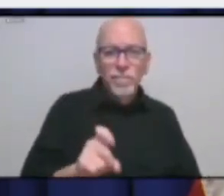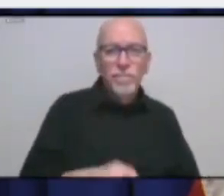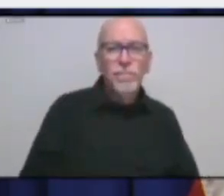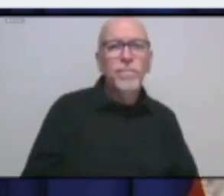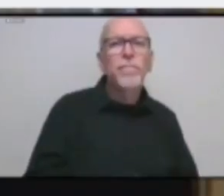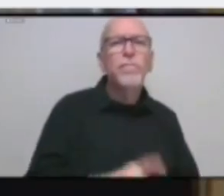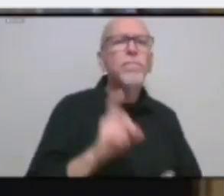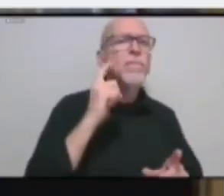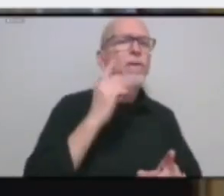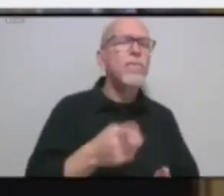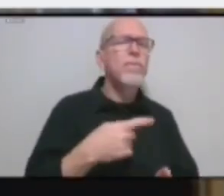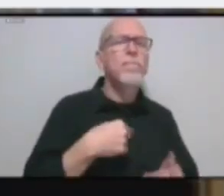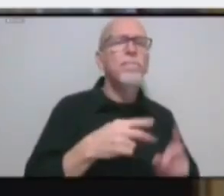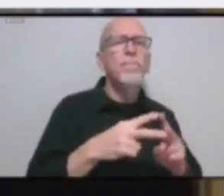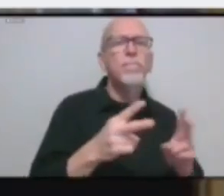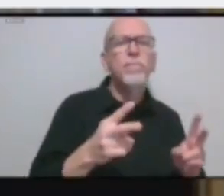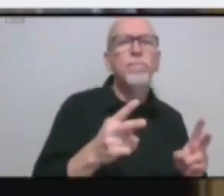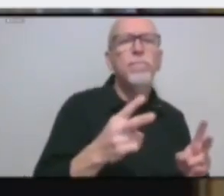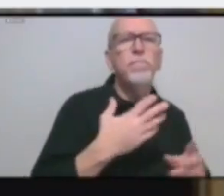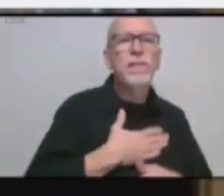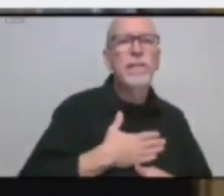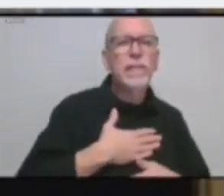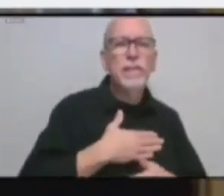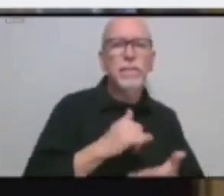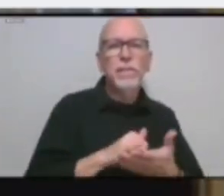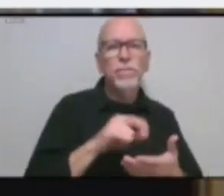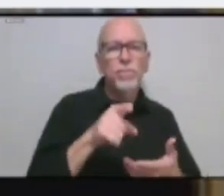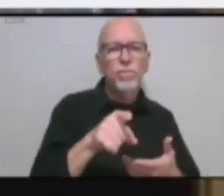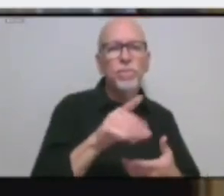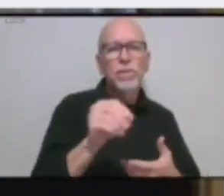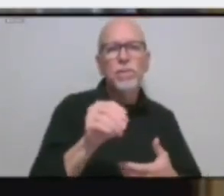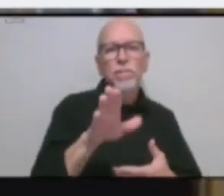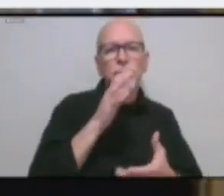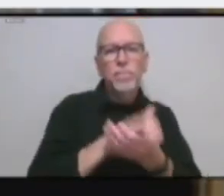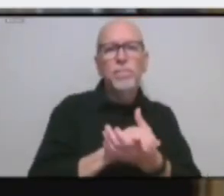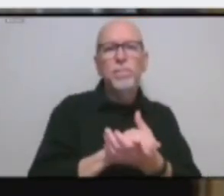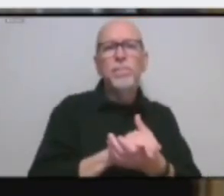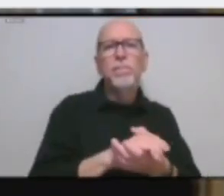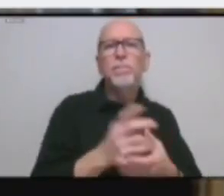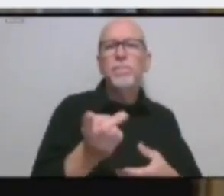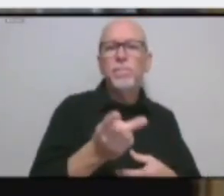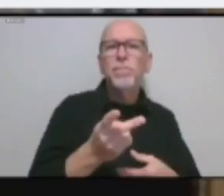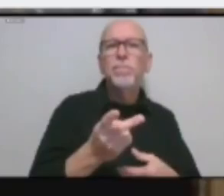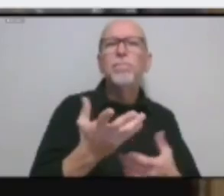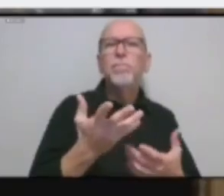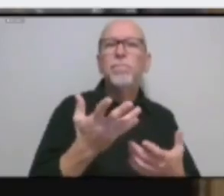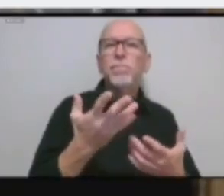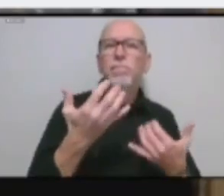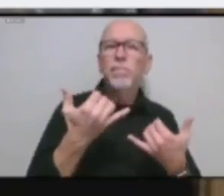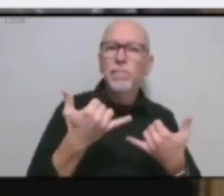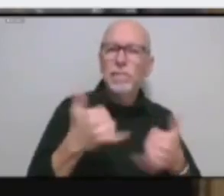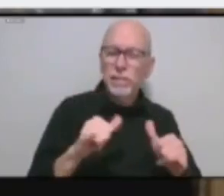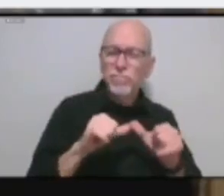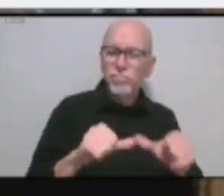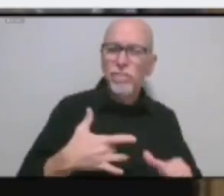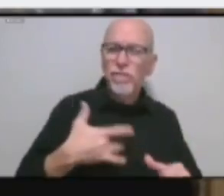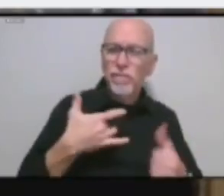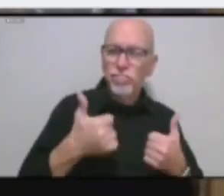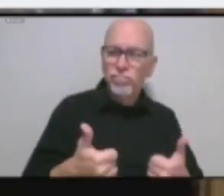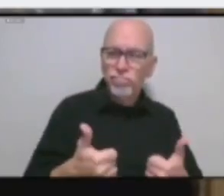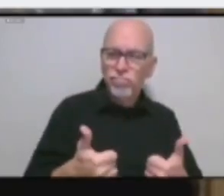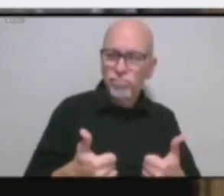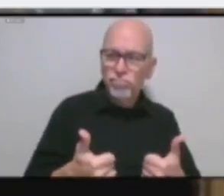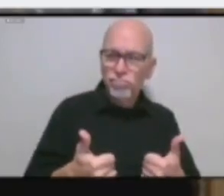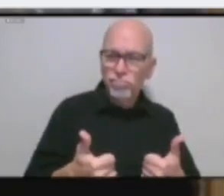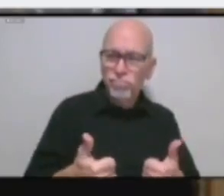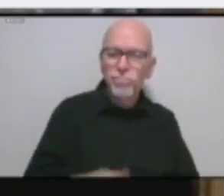Governor, I'm very pleased that you and Mrs. Holcomb are continuing to feel well. So thank you for